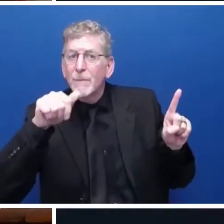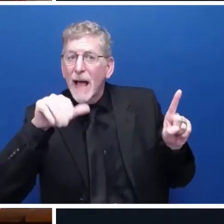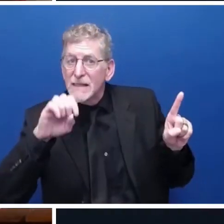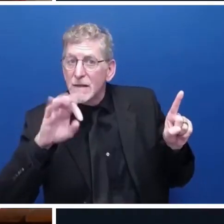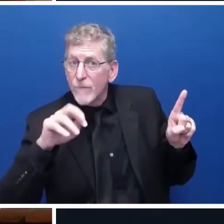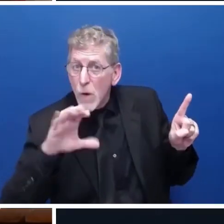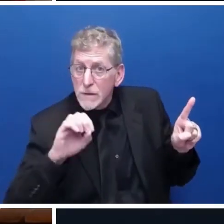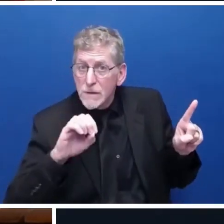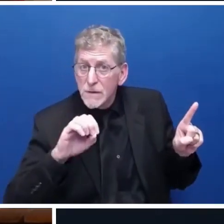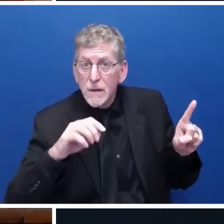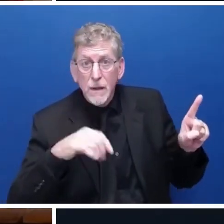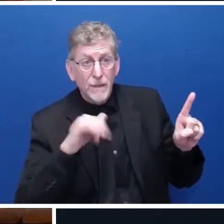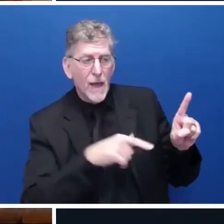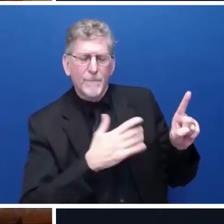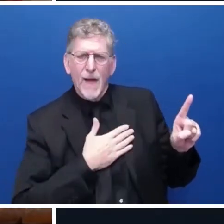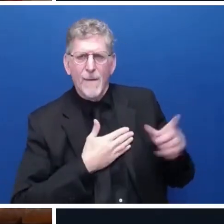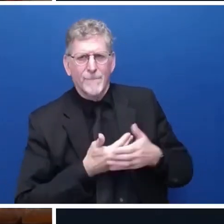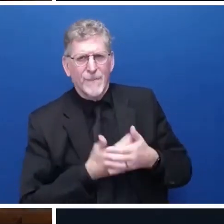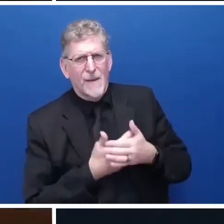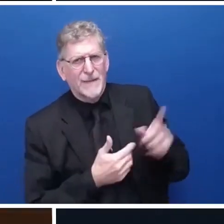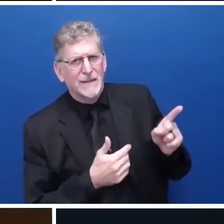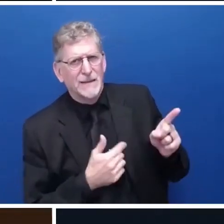important.